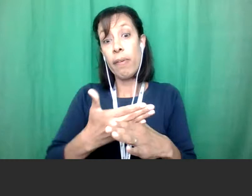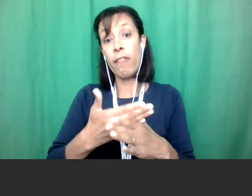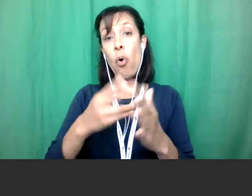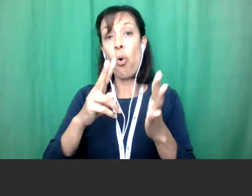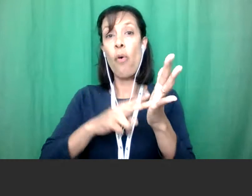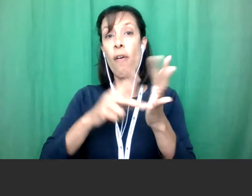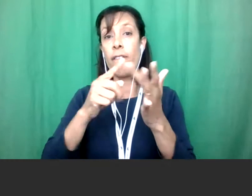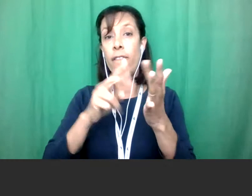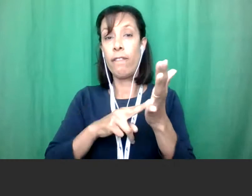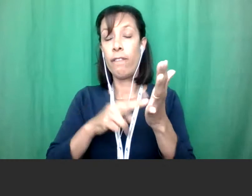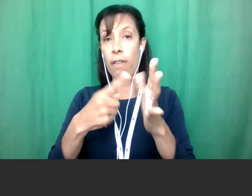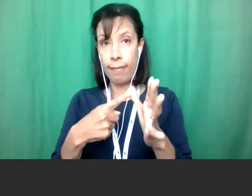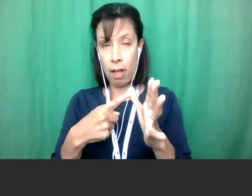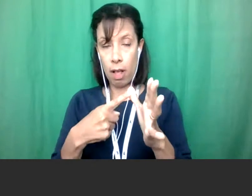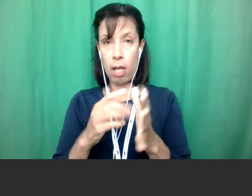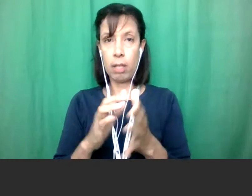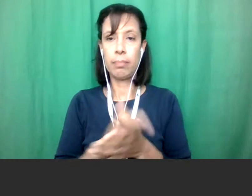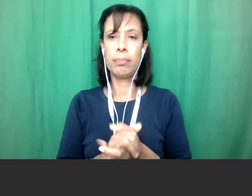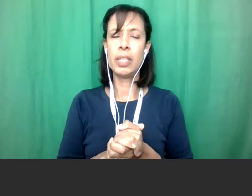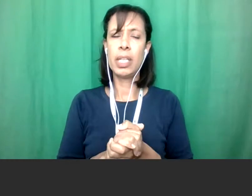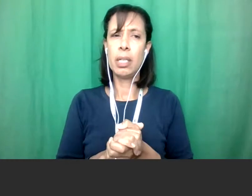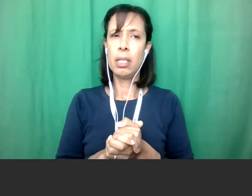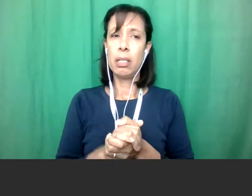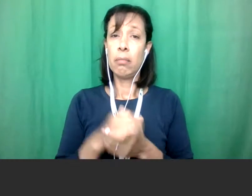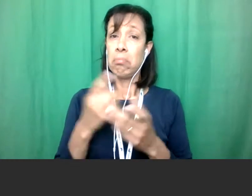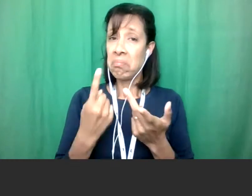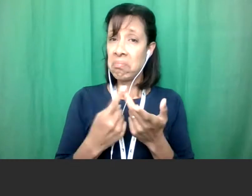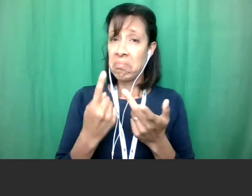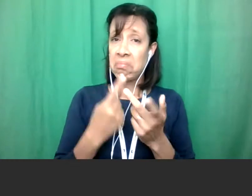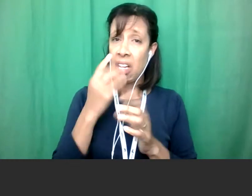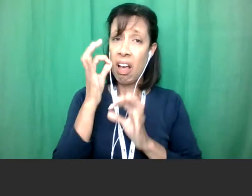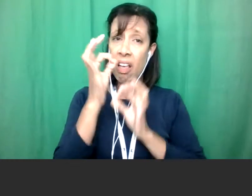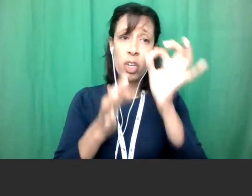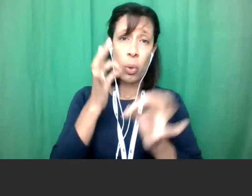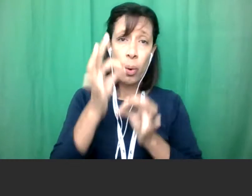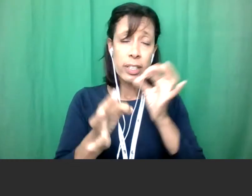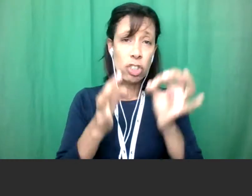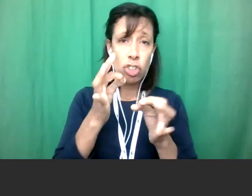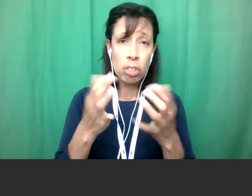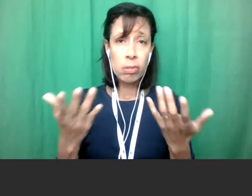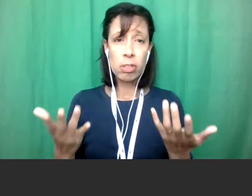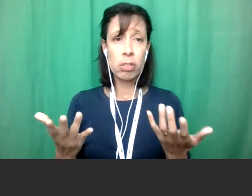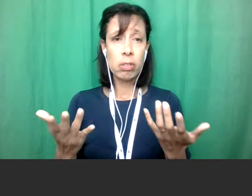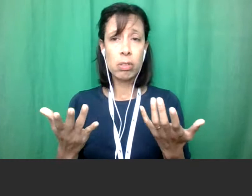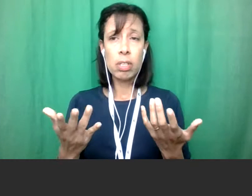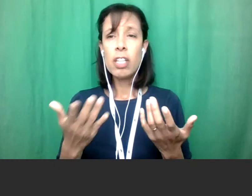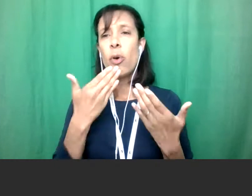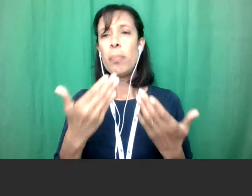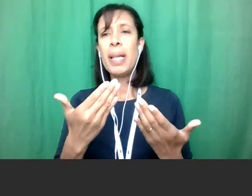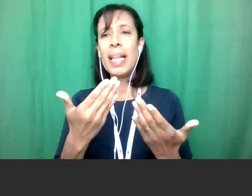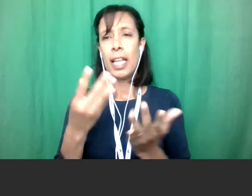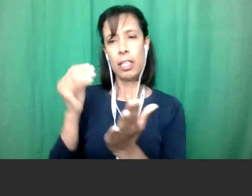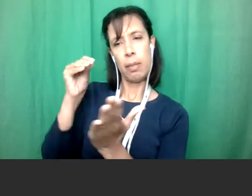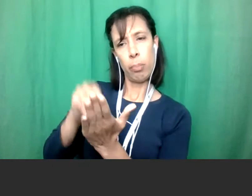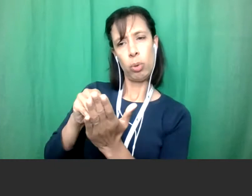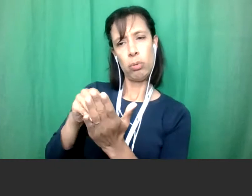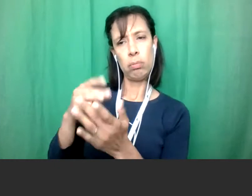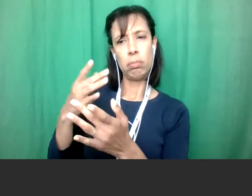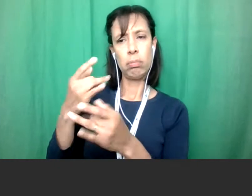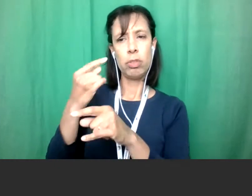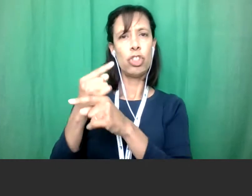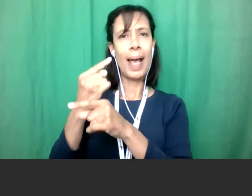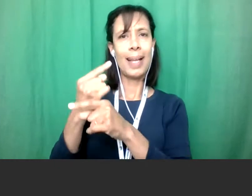Are there any other questions? And I'm going to ask you to ask the questions via the chat. Are there any other questions